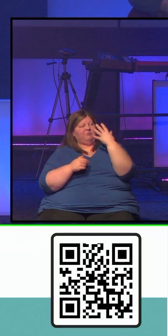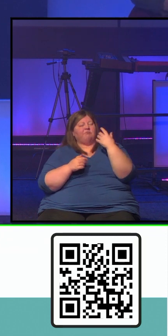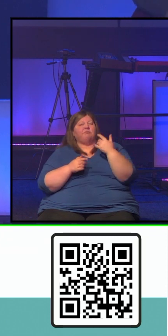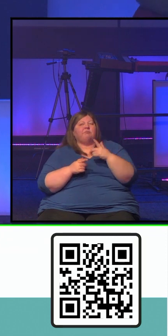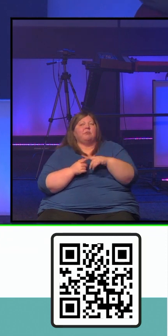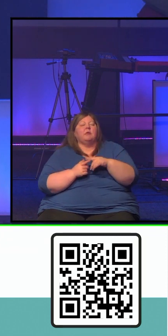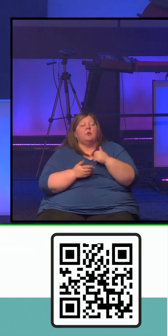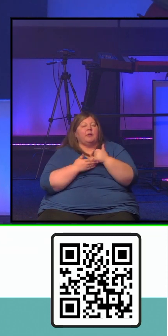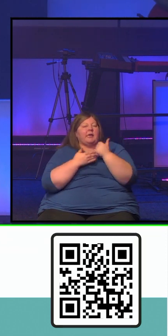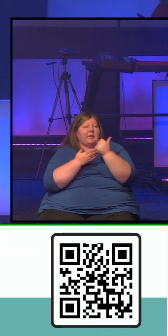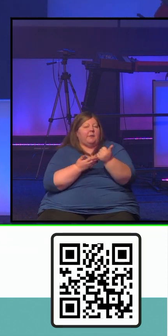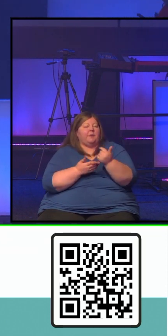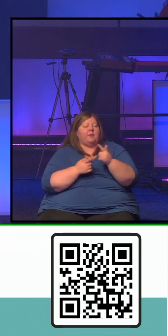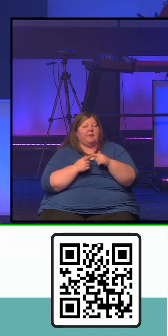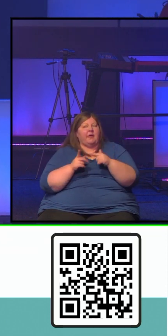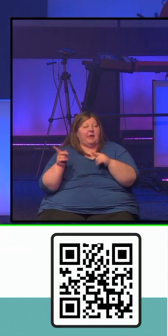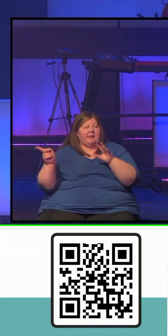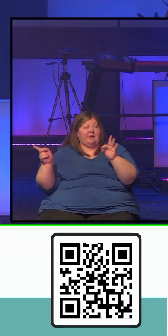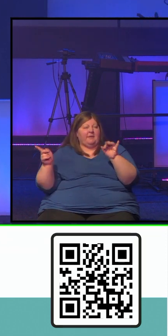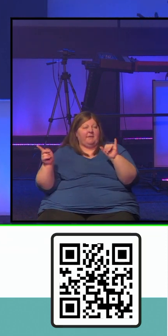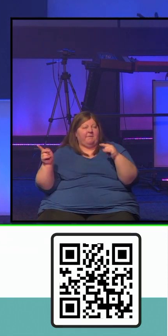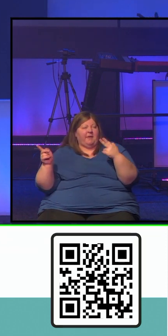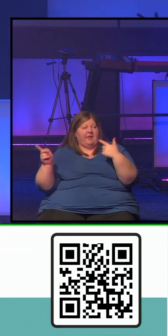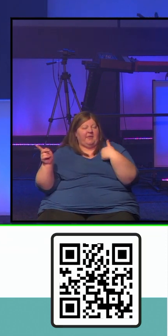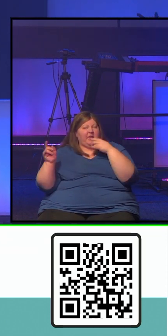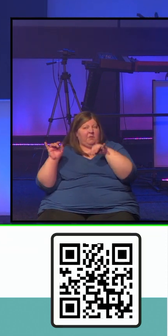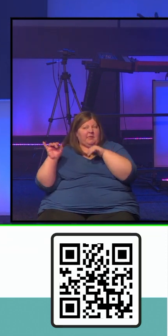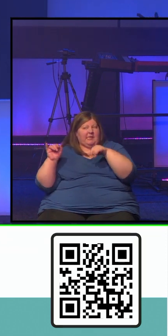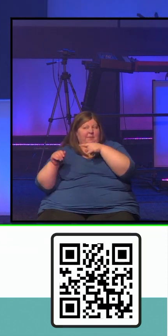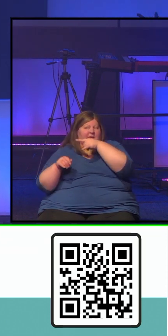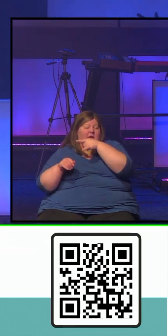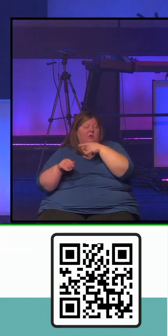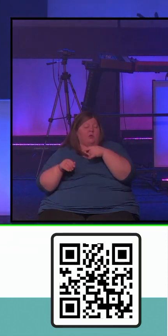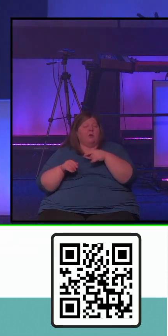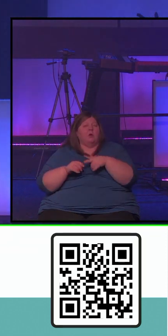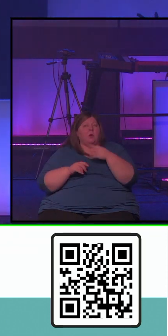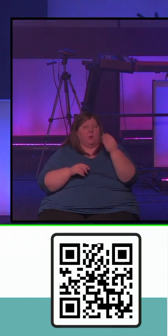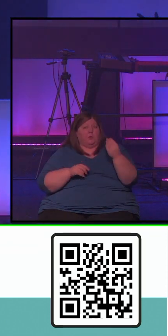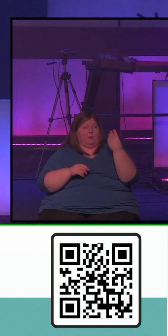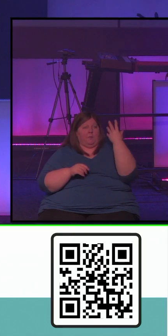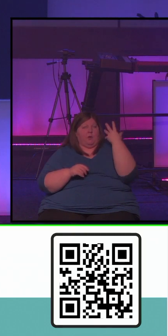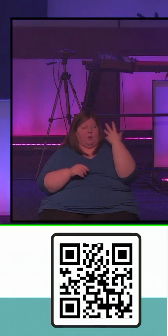help you. And then Faith and I will stick around up here. We're going to put that